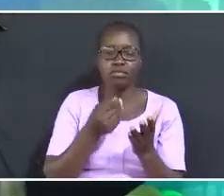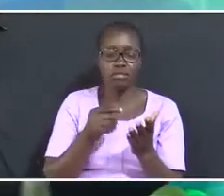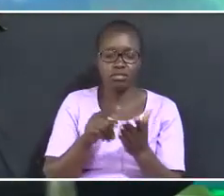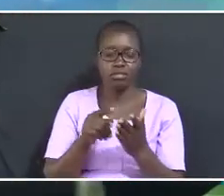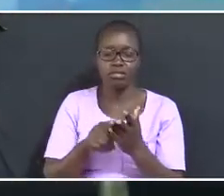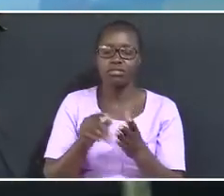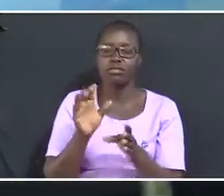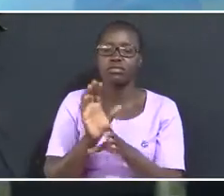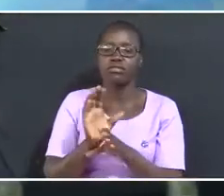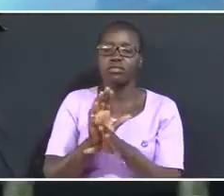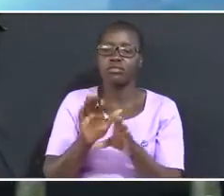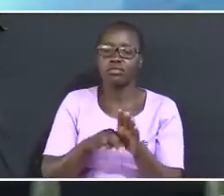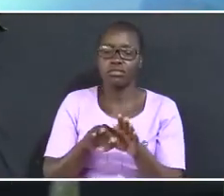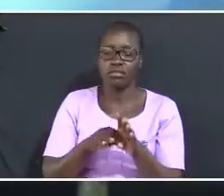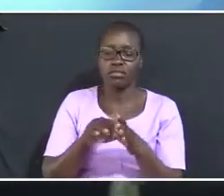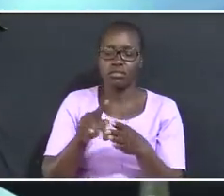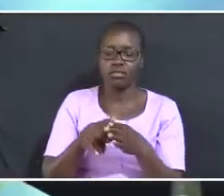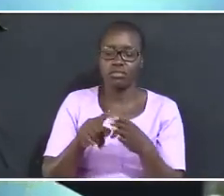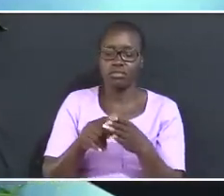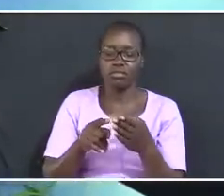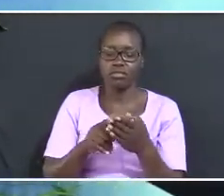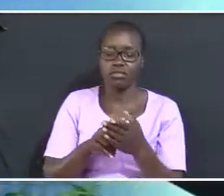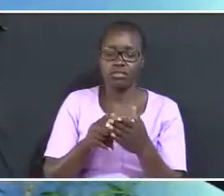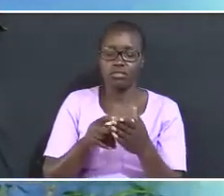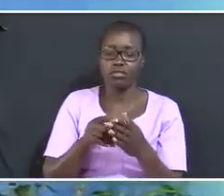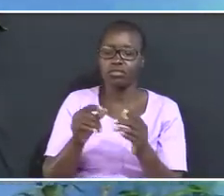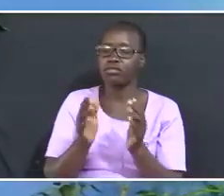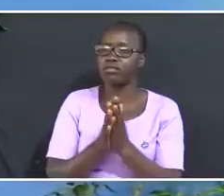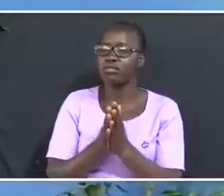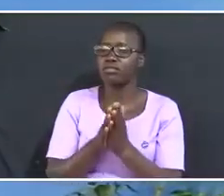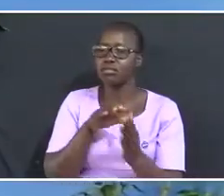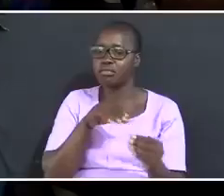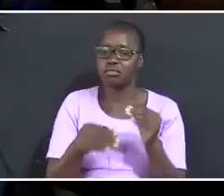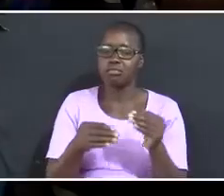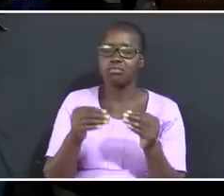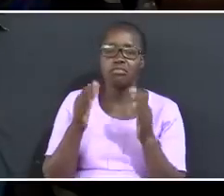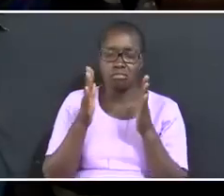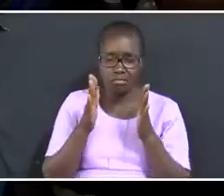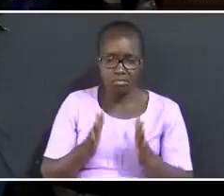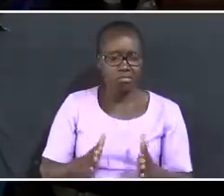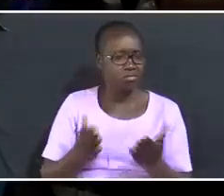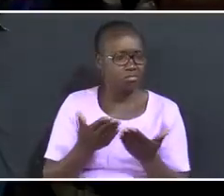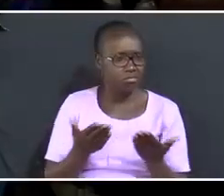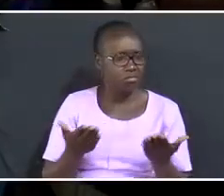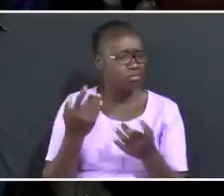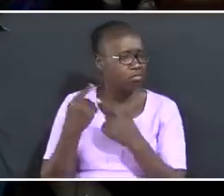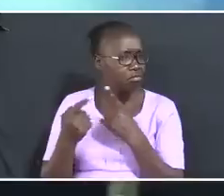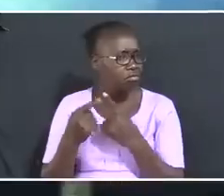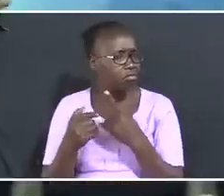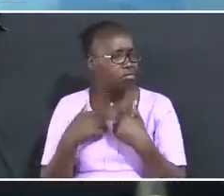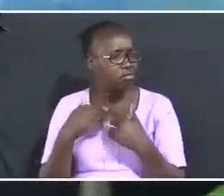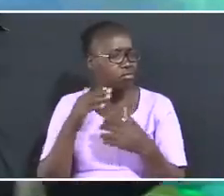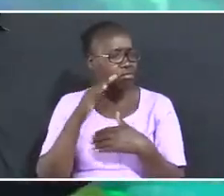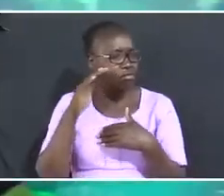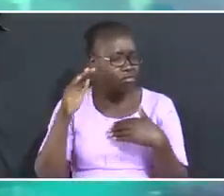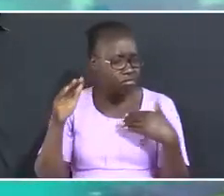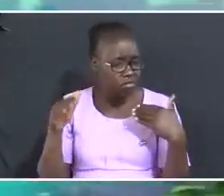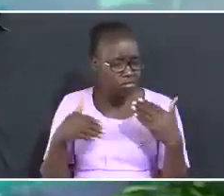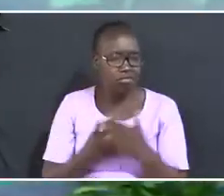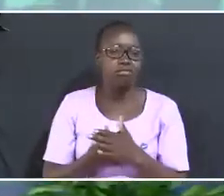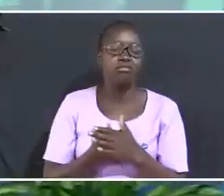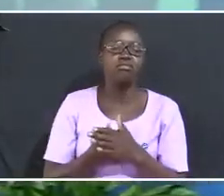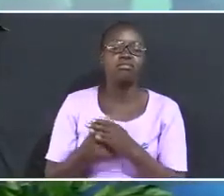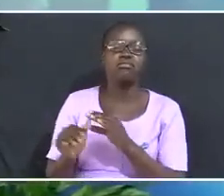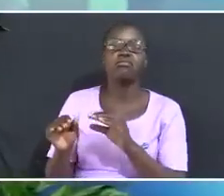church member. You are a pastor. You are a lay person. You know all these designations we put. We are all